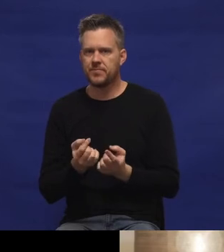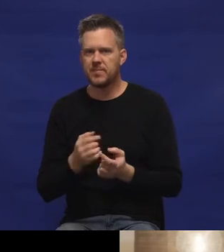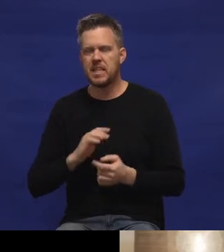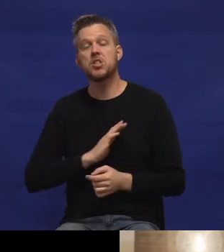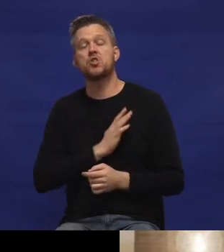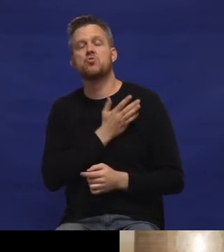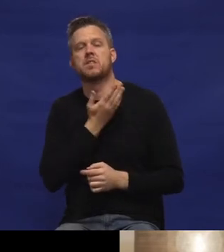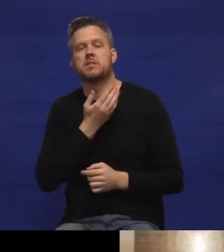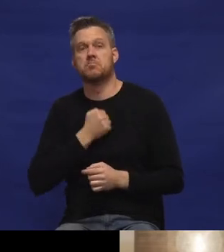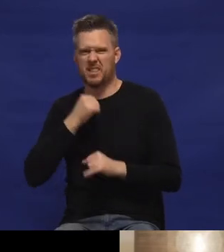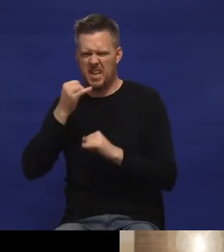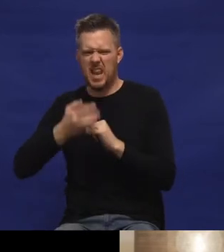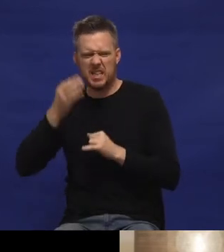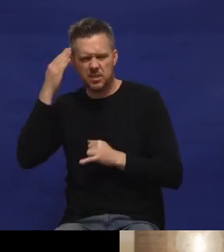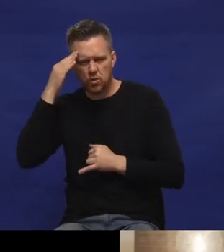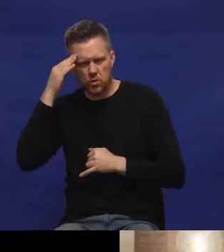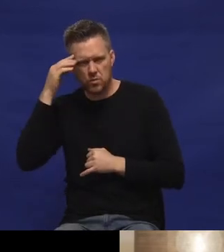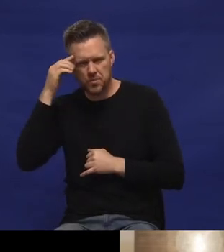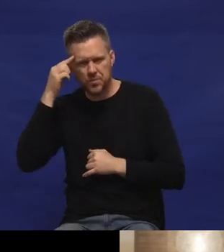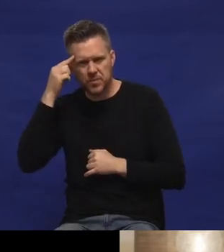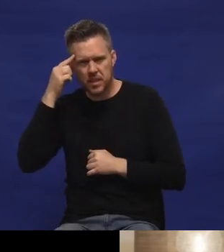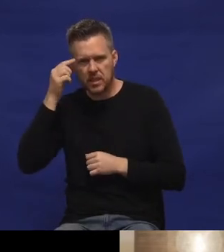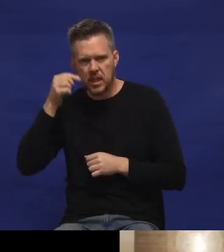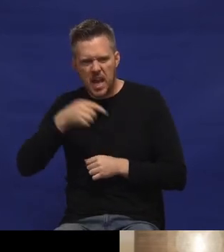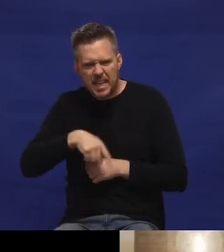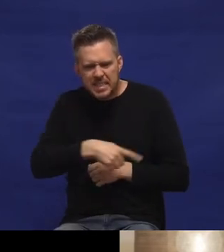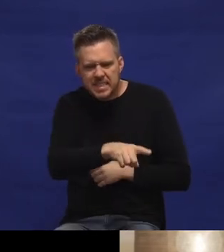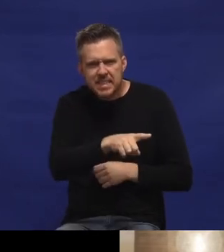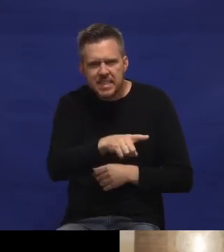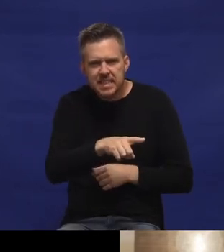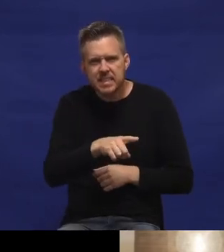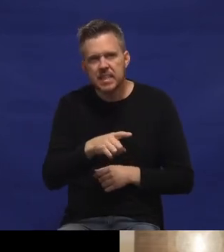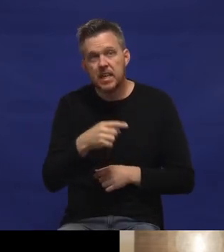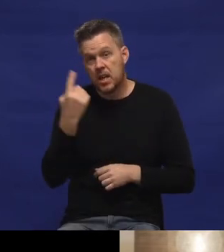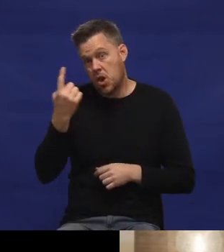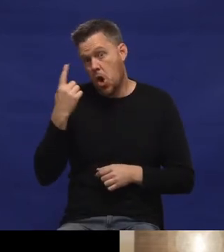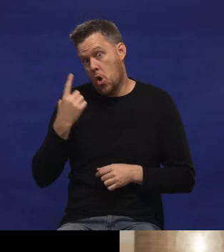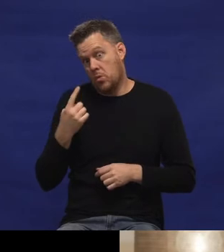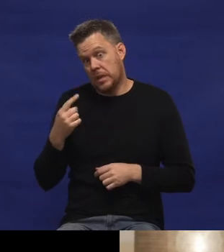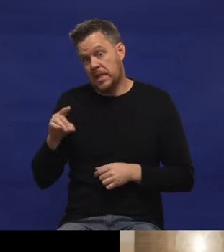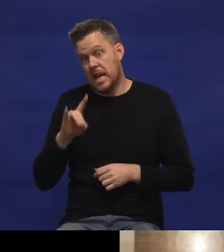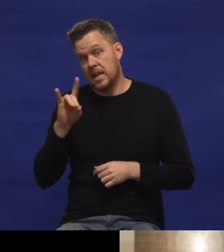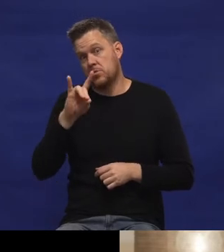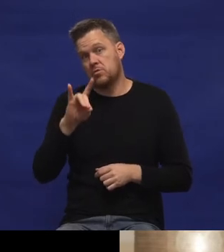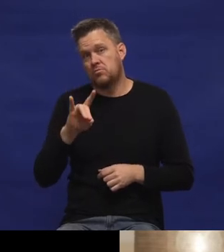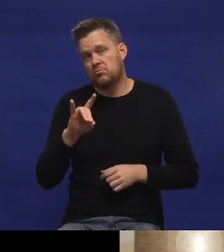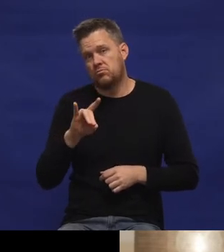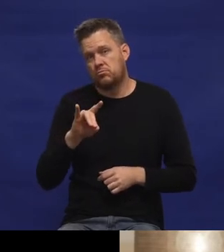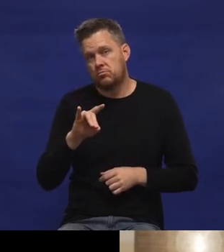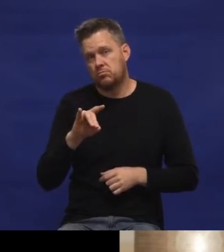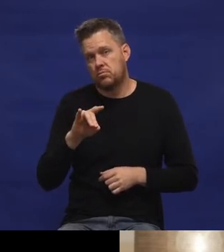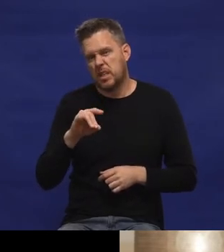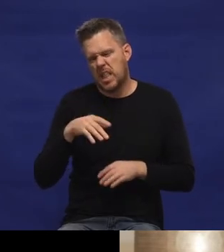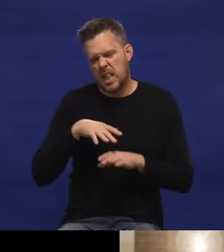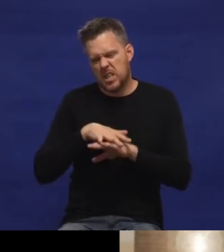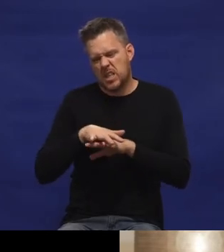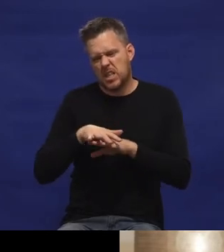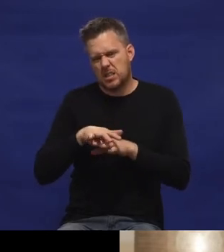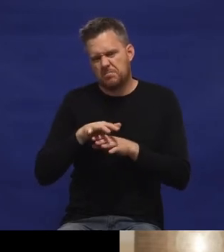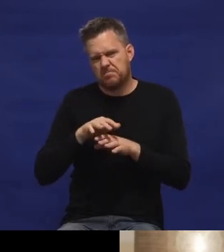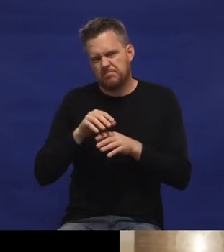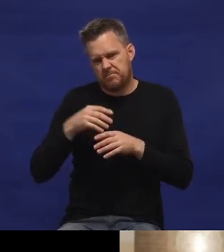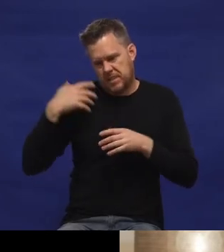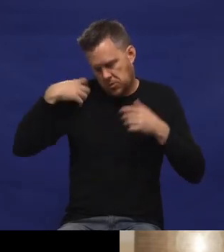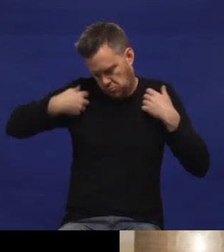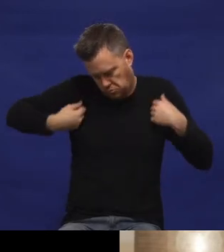interesting, final thought, that the snake is actually one of the only animals, if not the only animal, that sheds